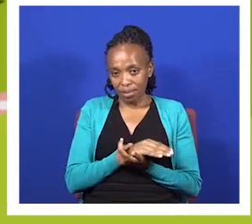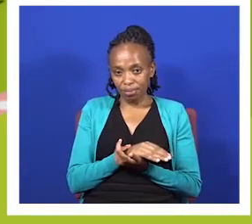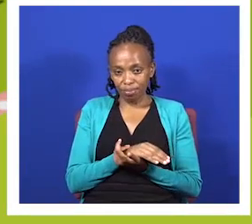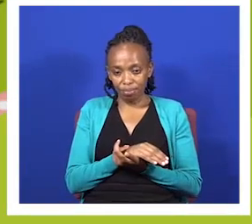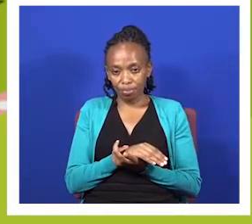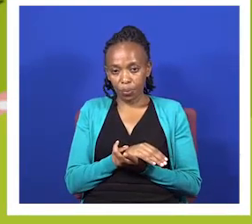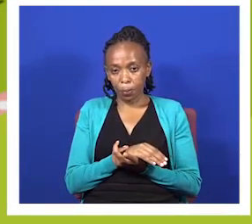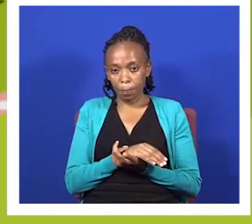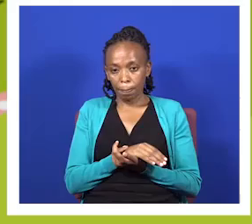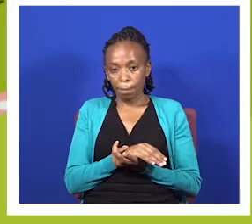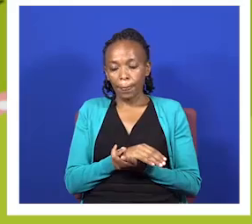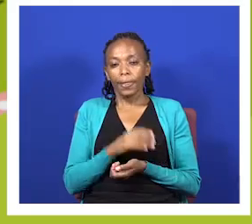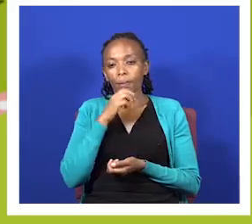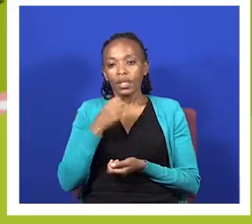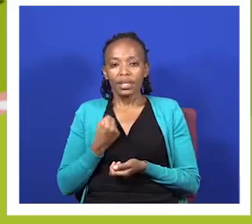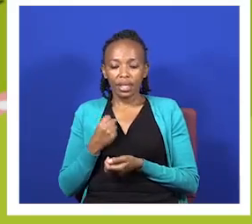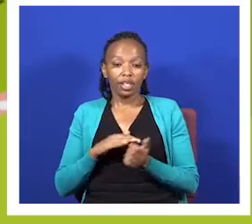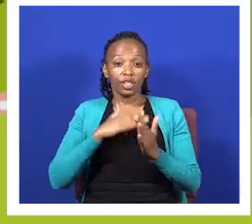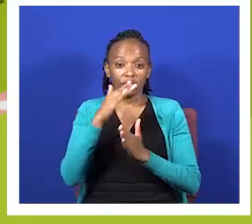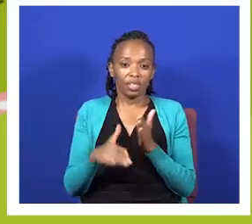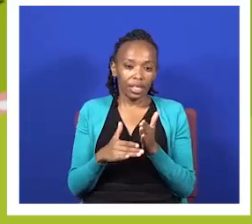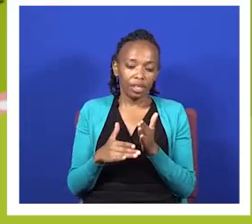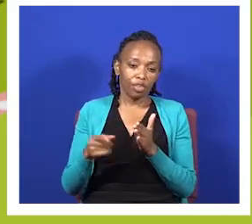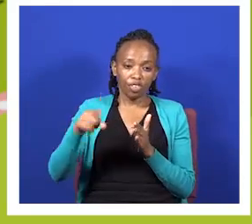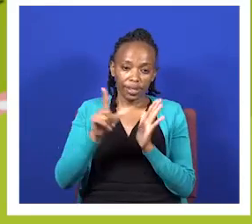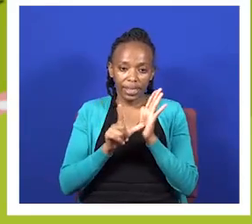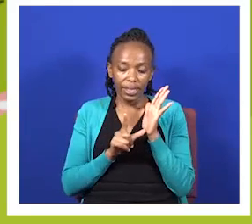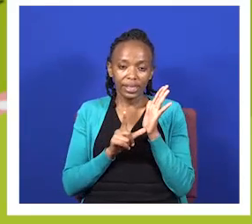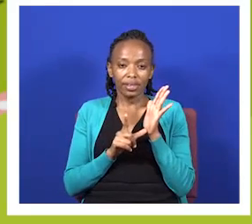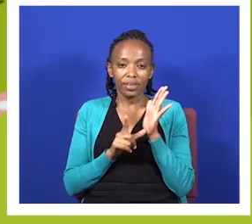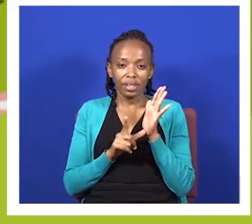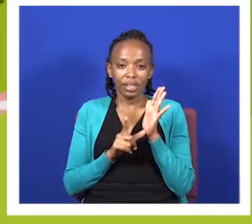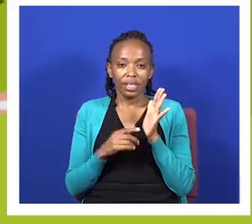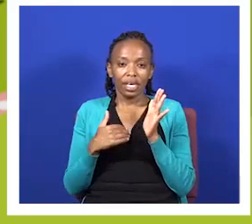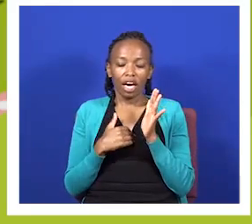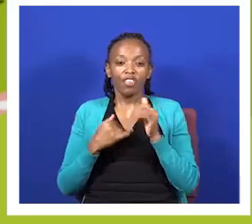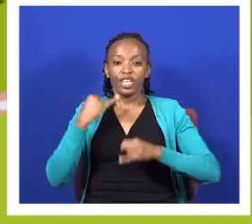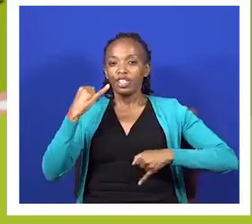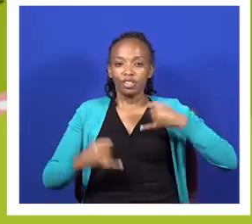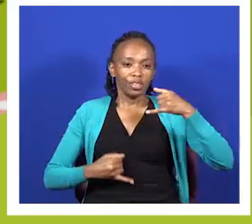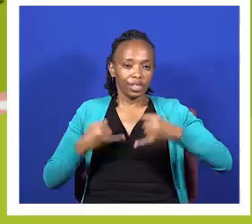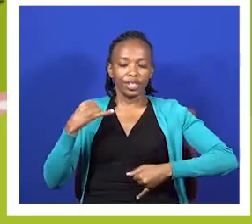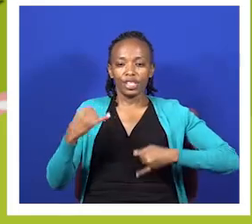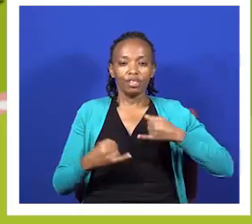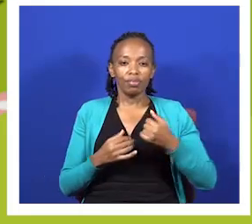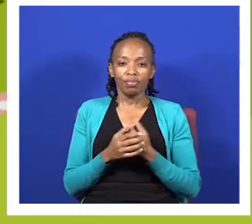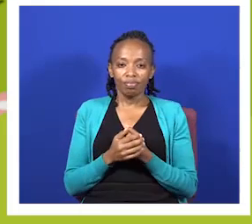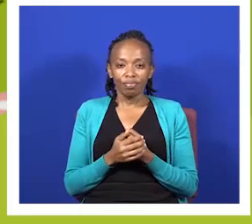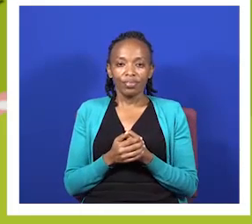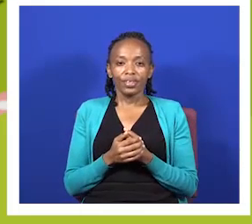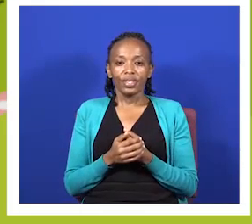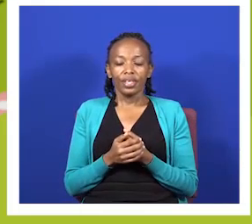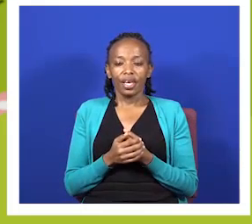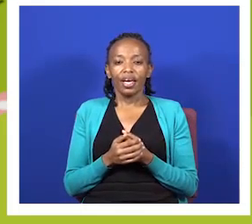Sunday. Boys and girls, we've come to the end of our lesson. I have enjoyed it, and